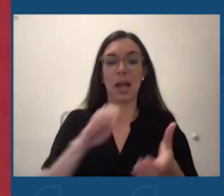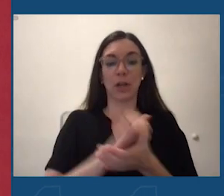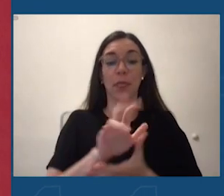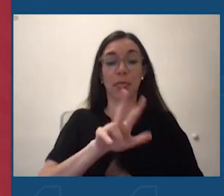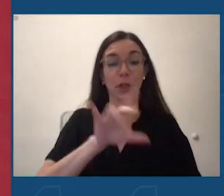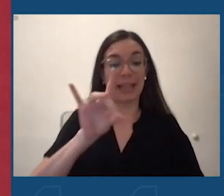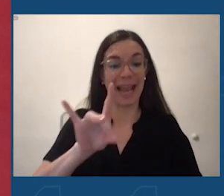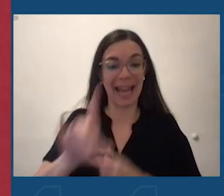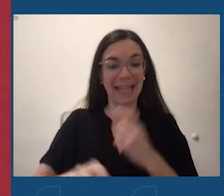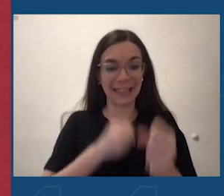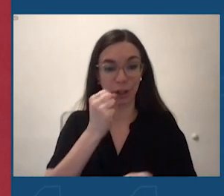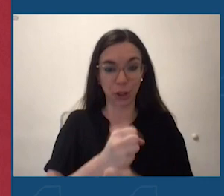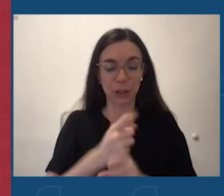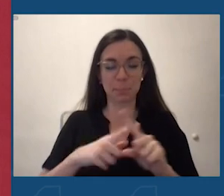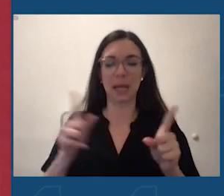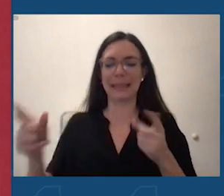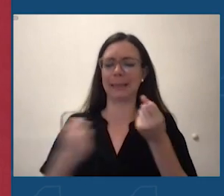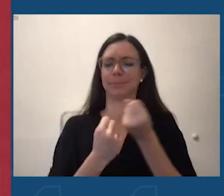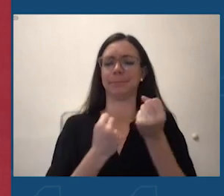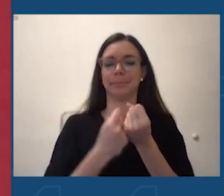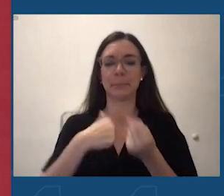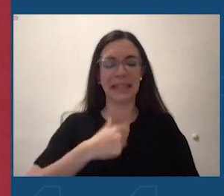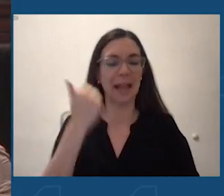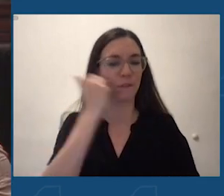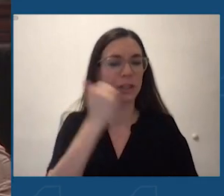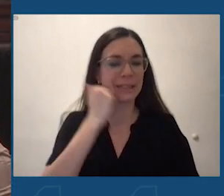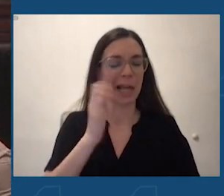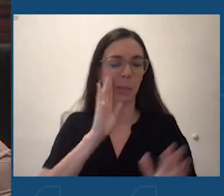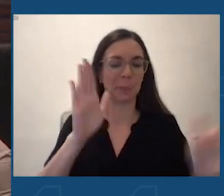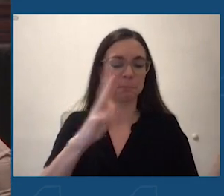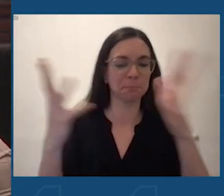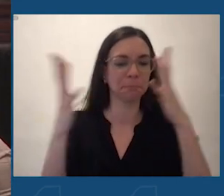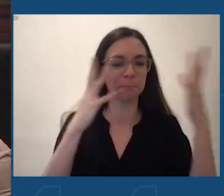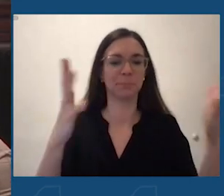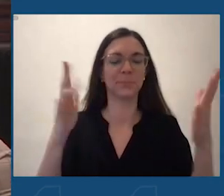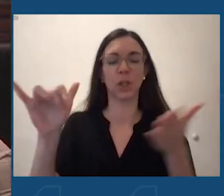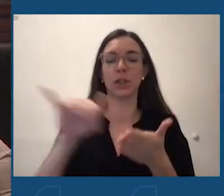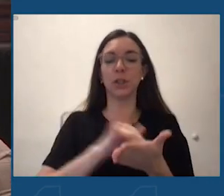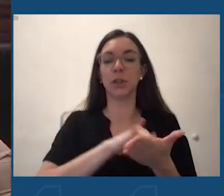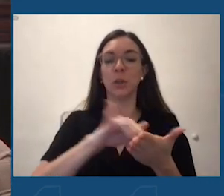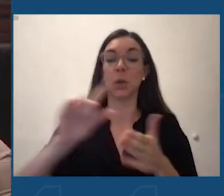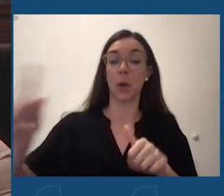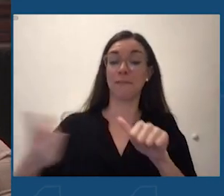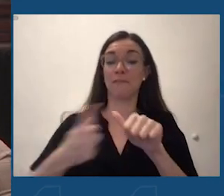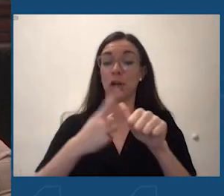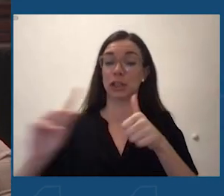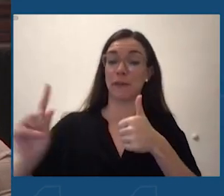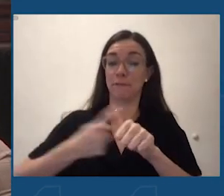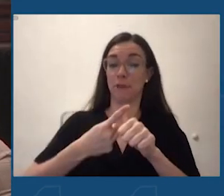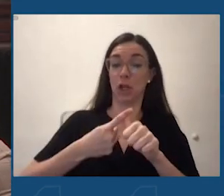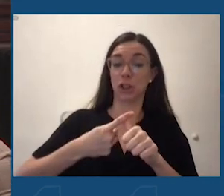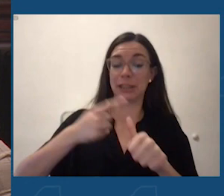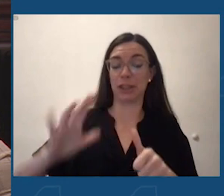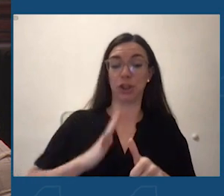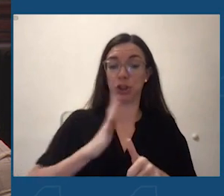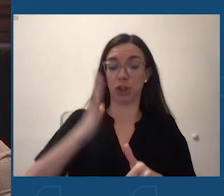lifts me up every single day. Let's give a round of applause to New York's first gentleman.